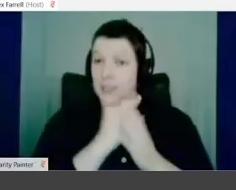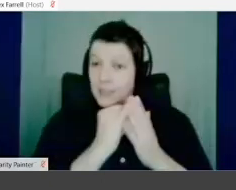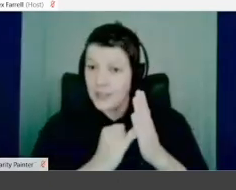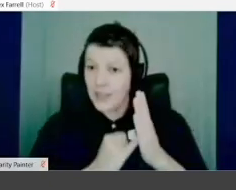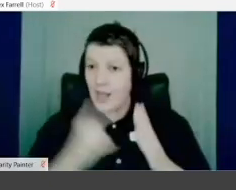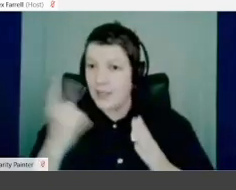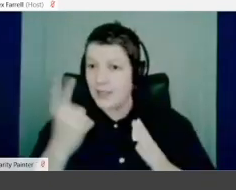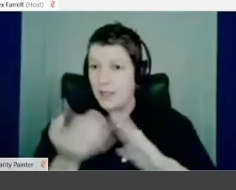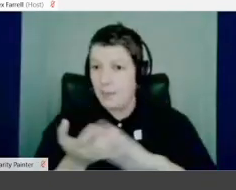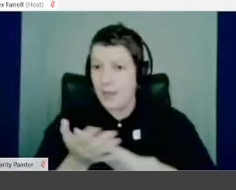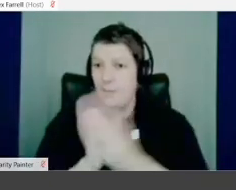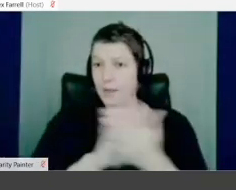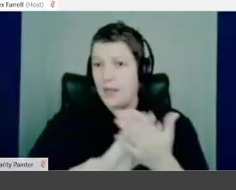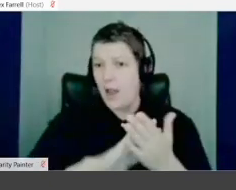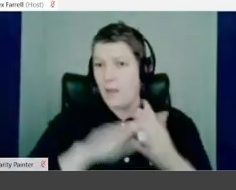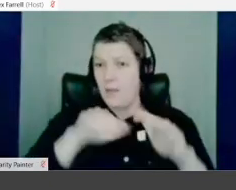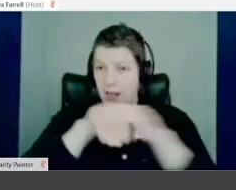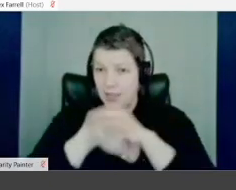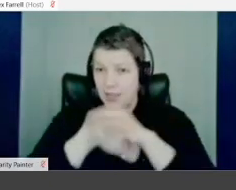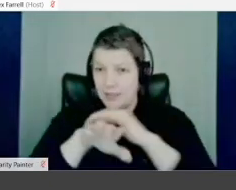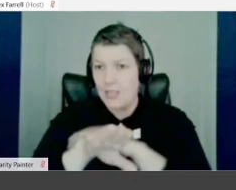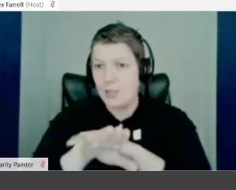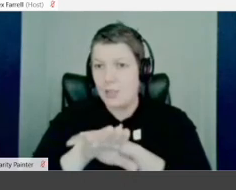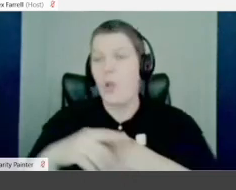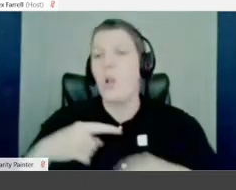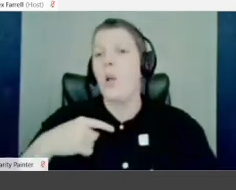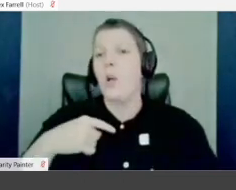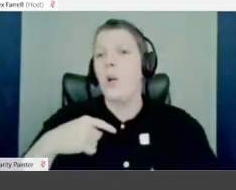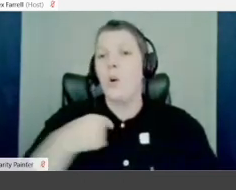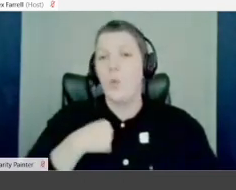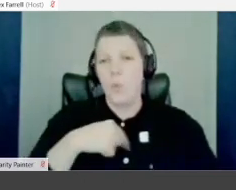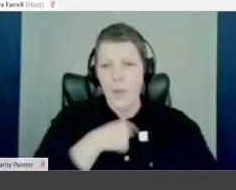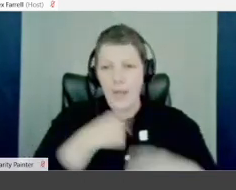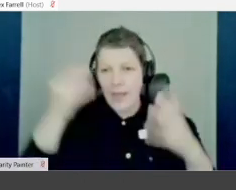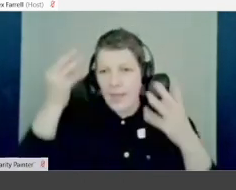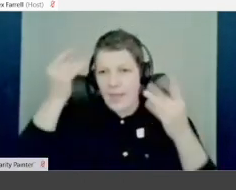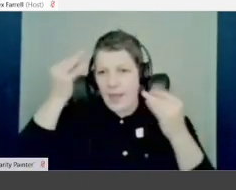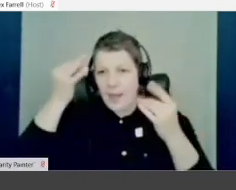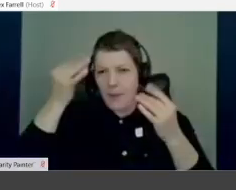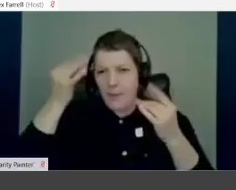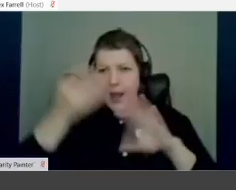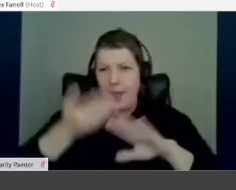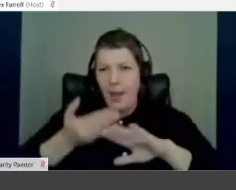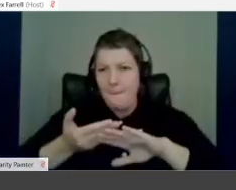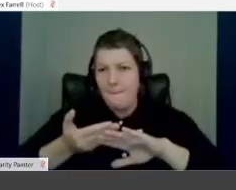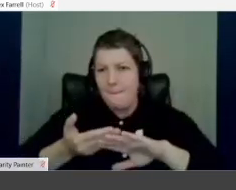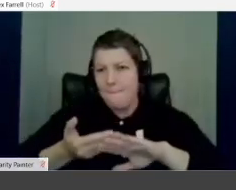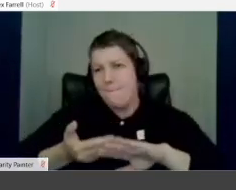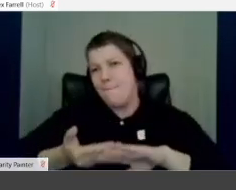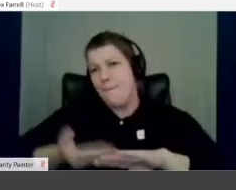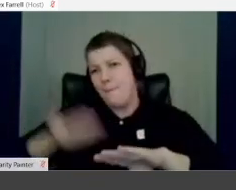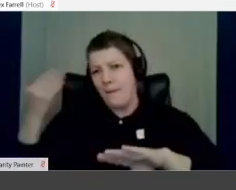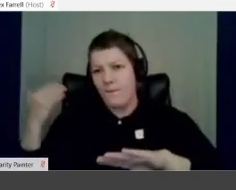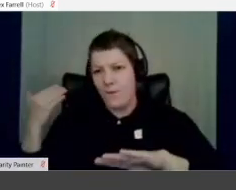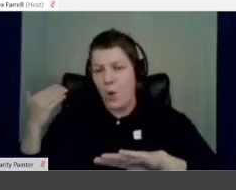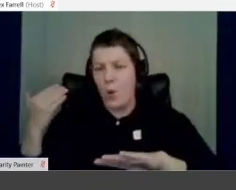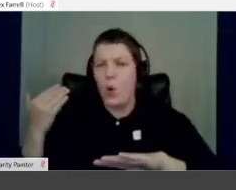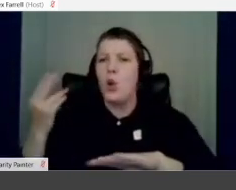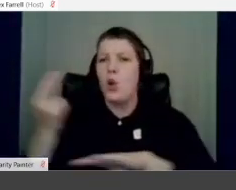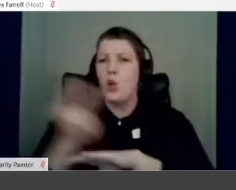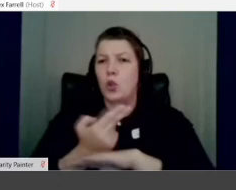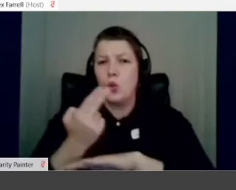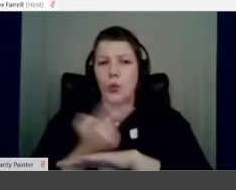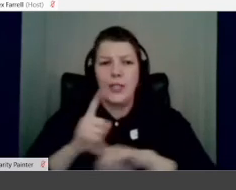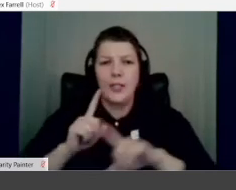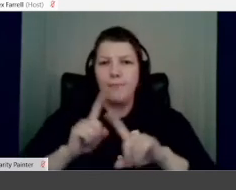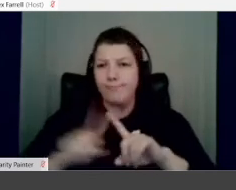in-person meeting, we were thinking about this before we were using all the online tools